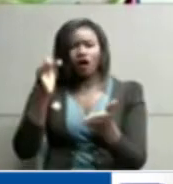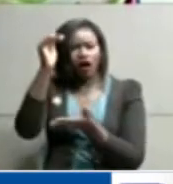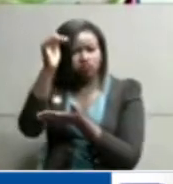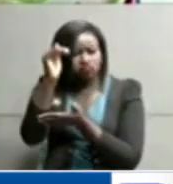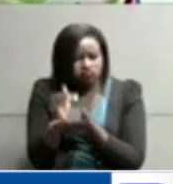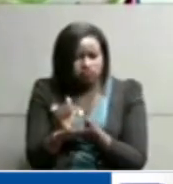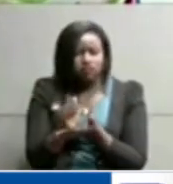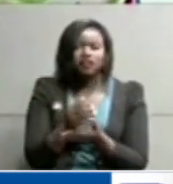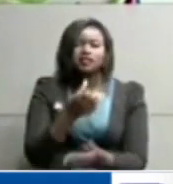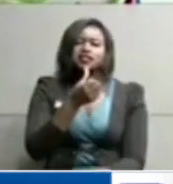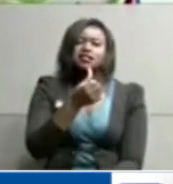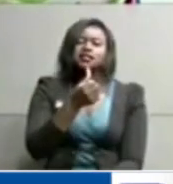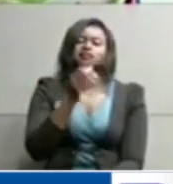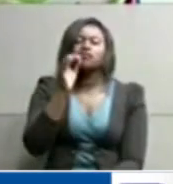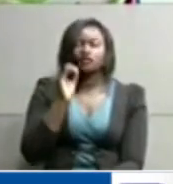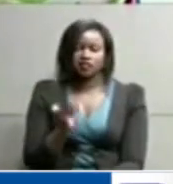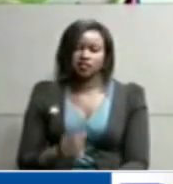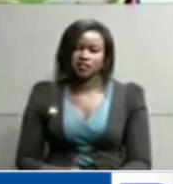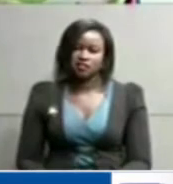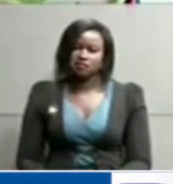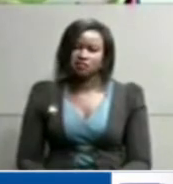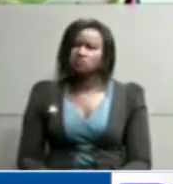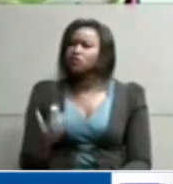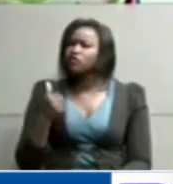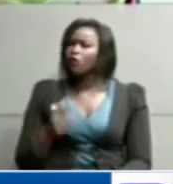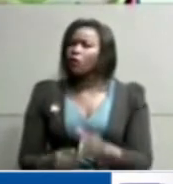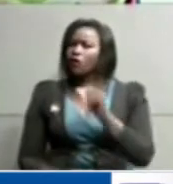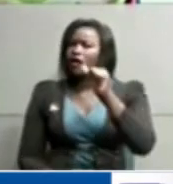6%. Even before the ARVs.